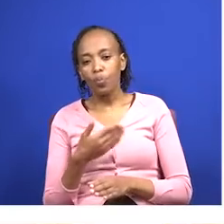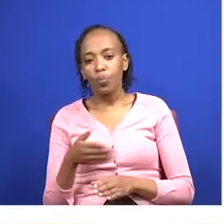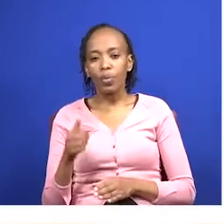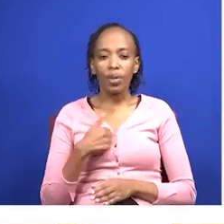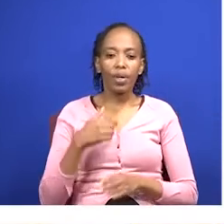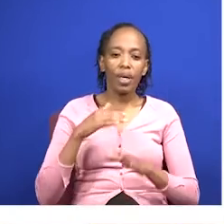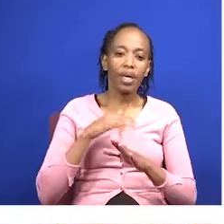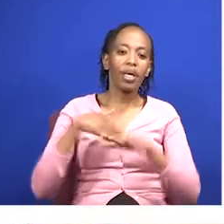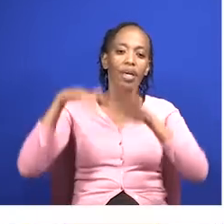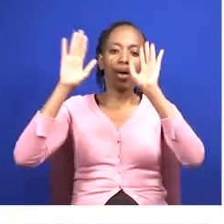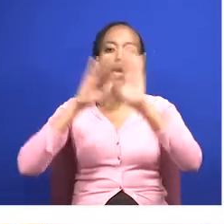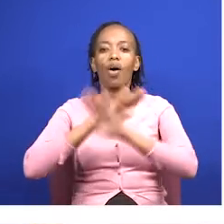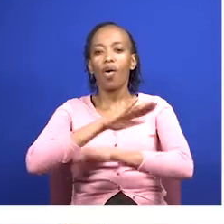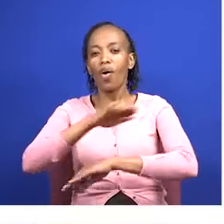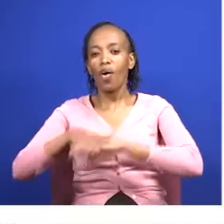nothing. I